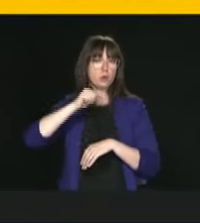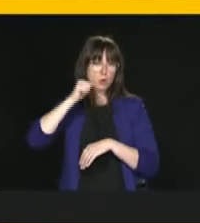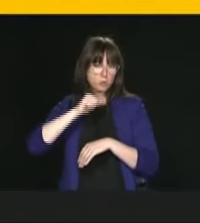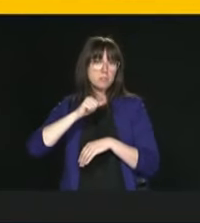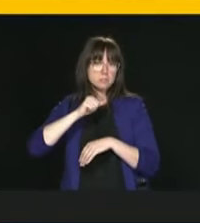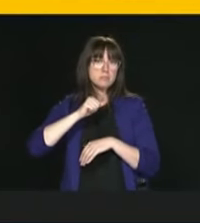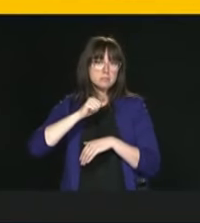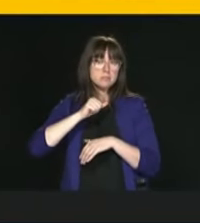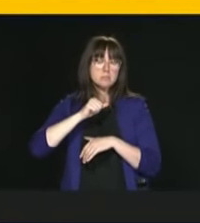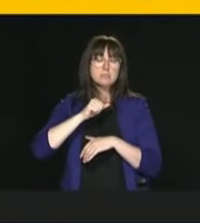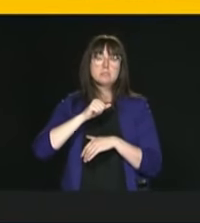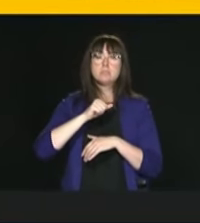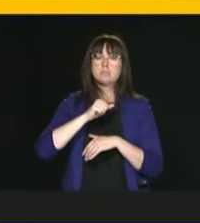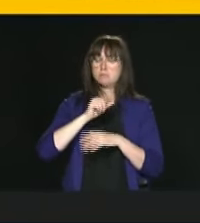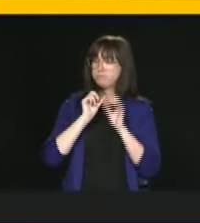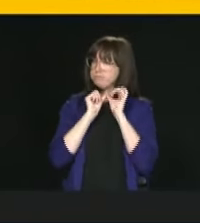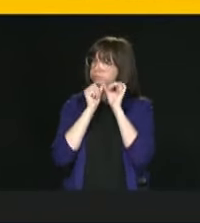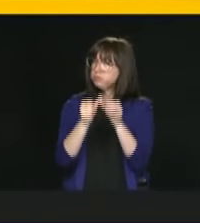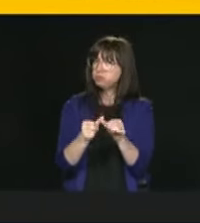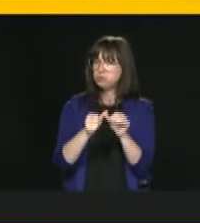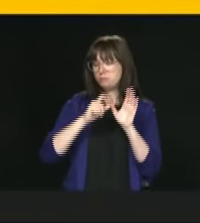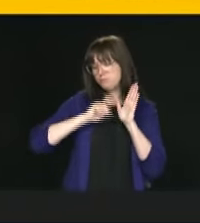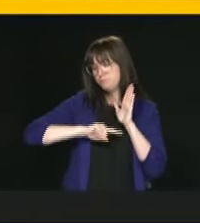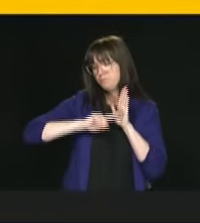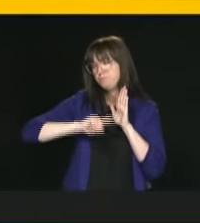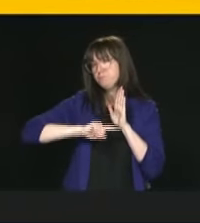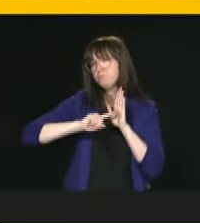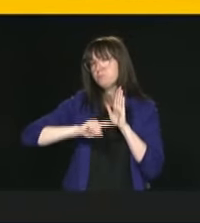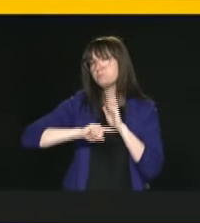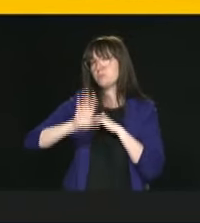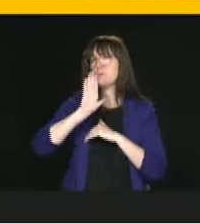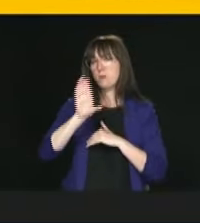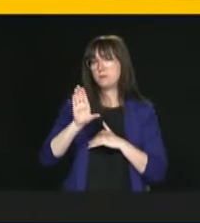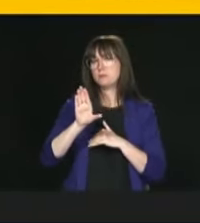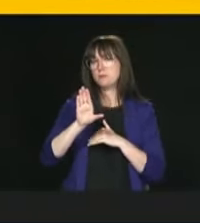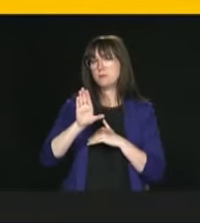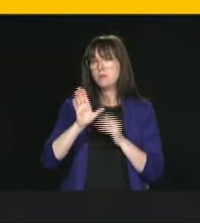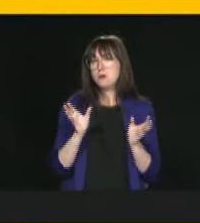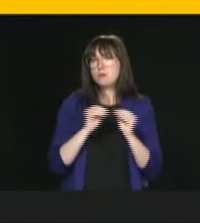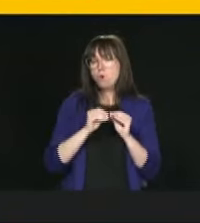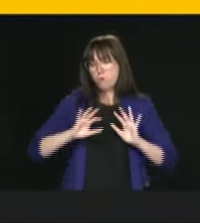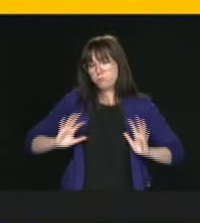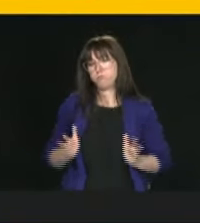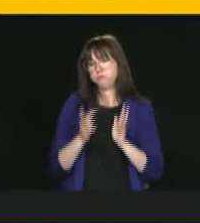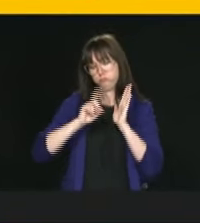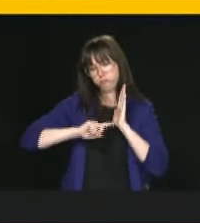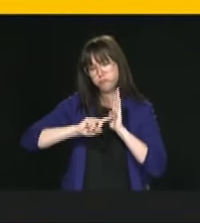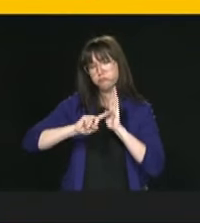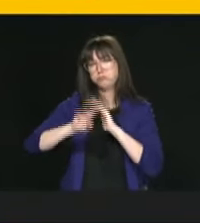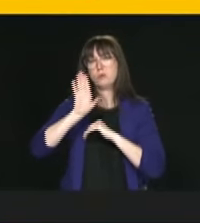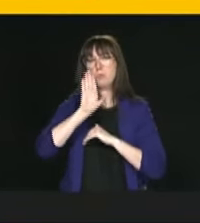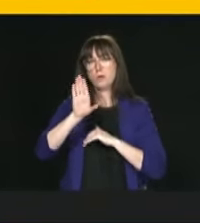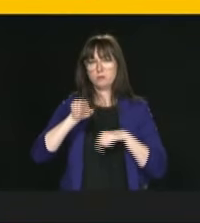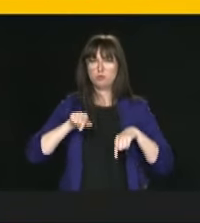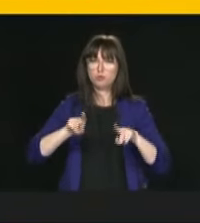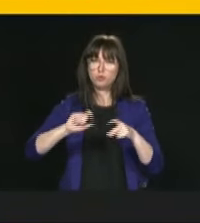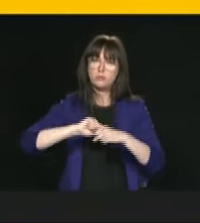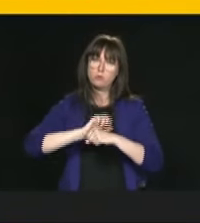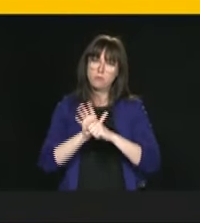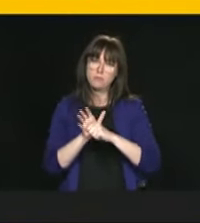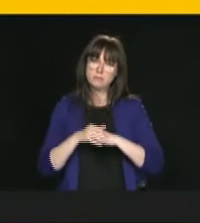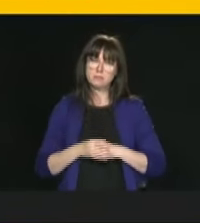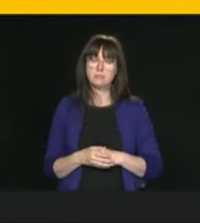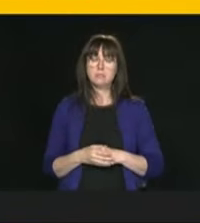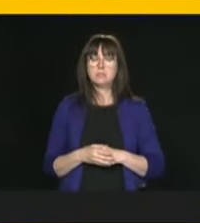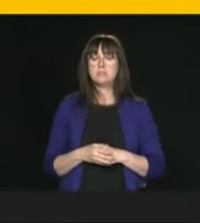Inquiry, and we will continue to bolster those efforts during this crisis. We